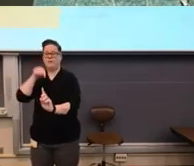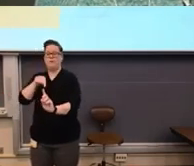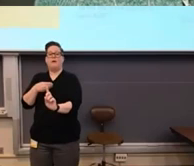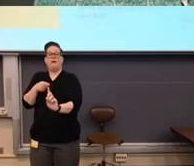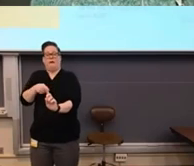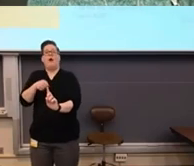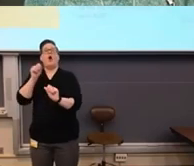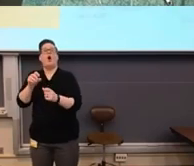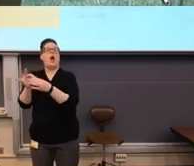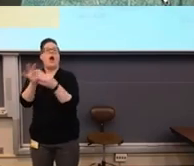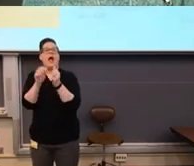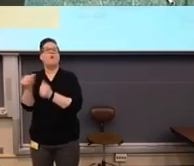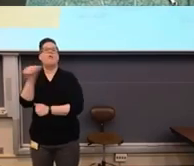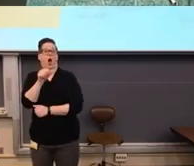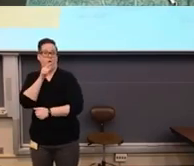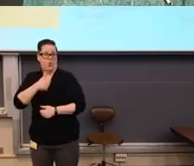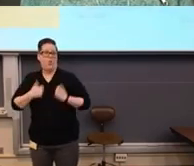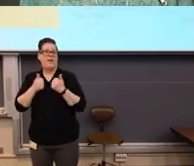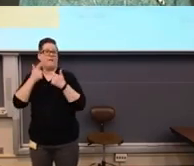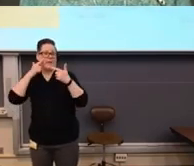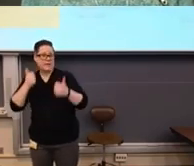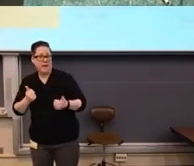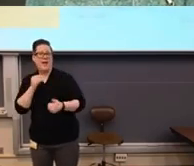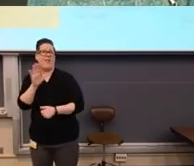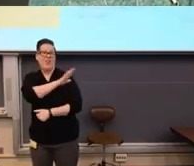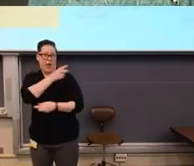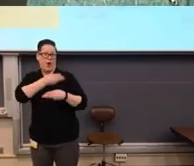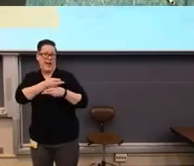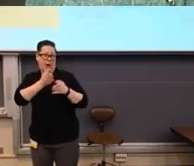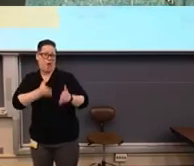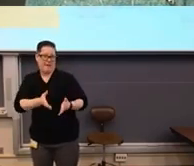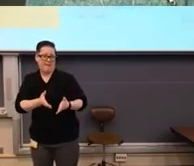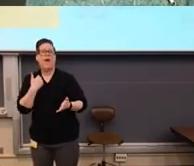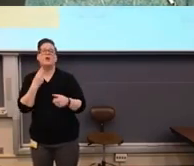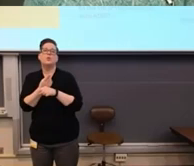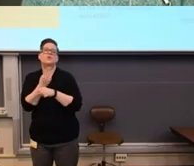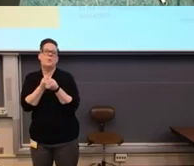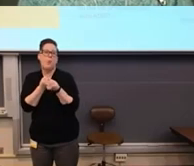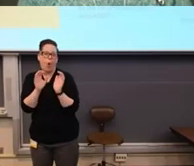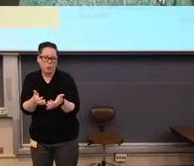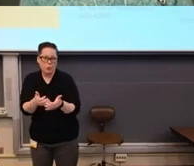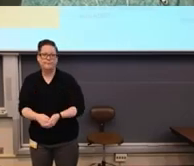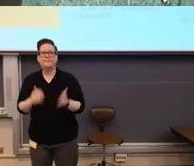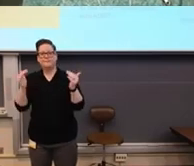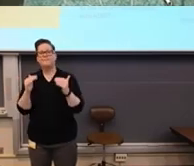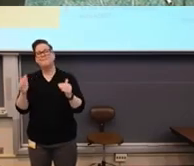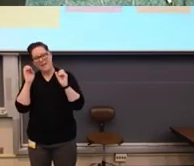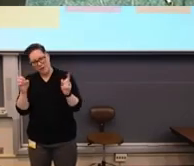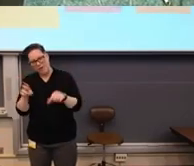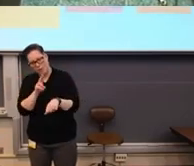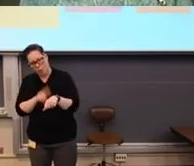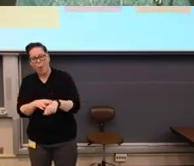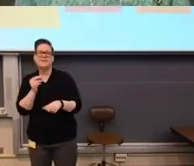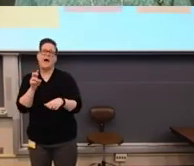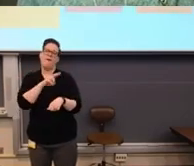people living with dementia and other caregivers through support groups. Education, of course, is a theme, and future care